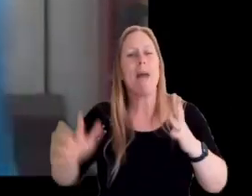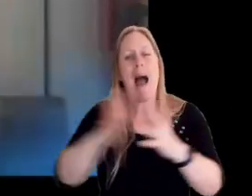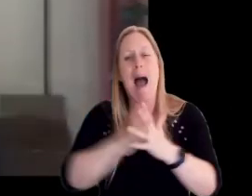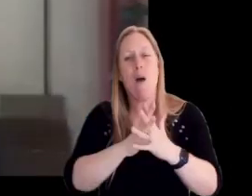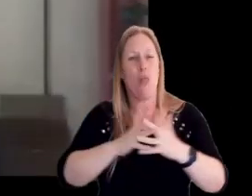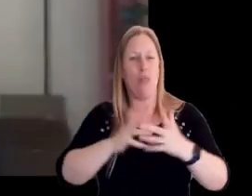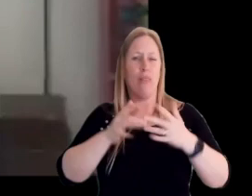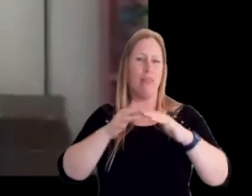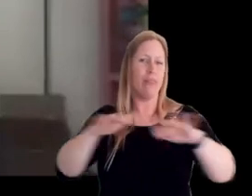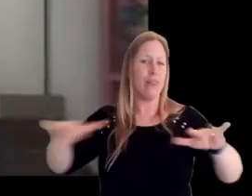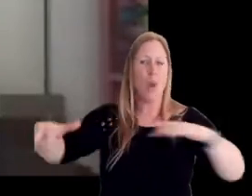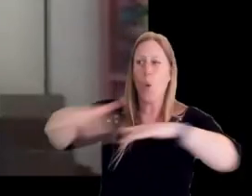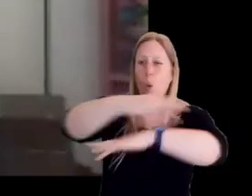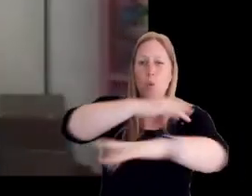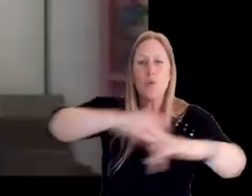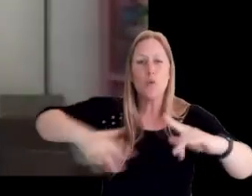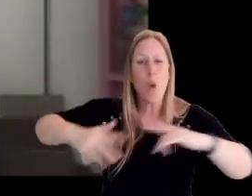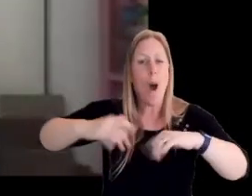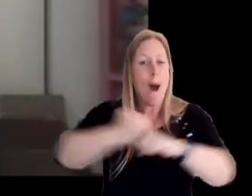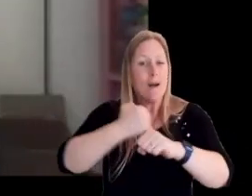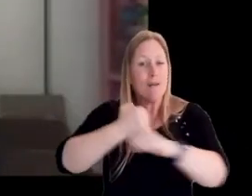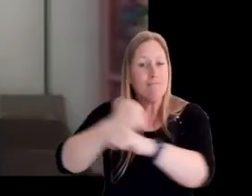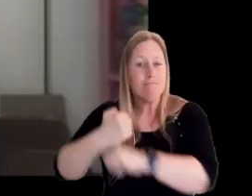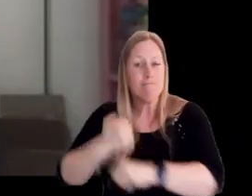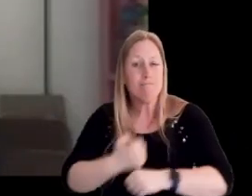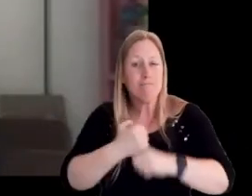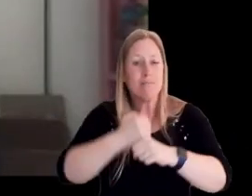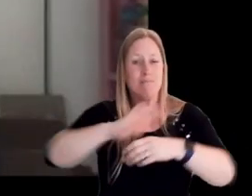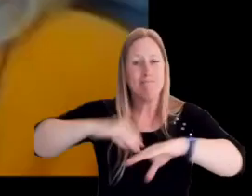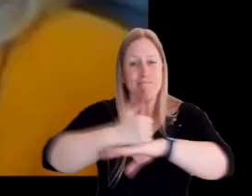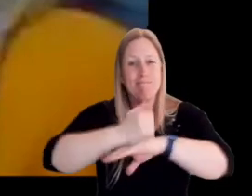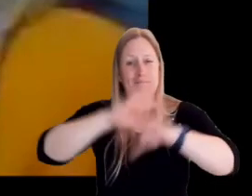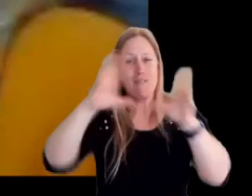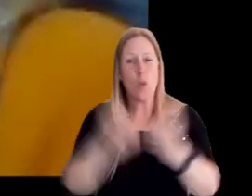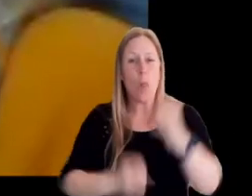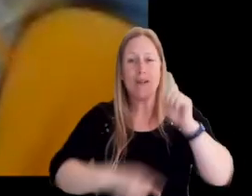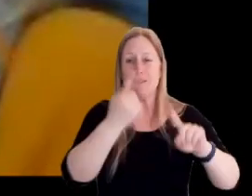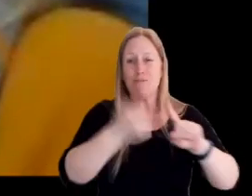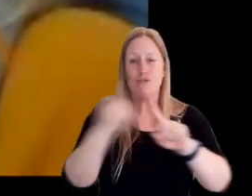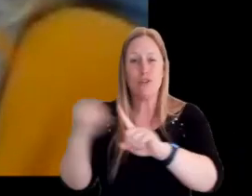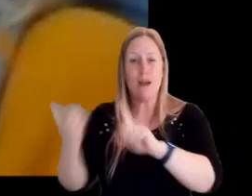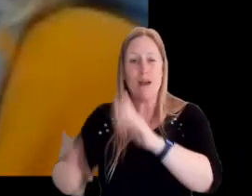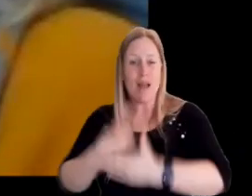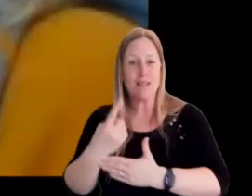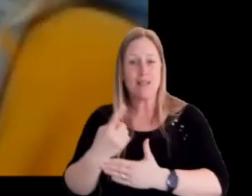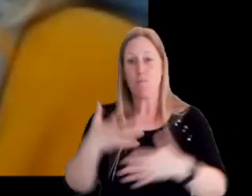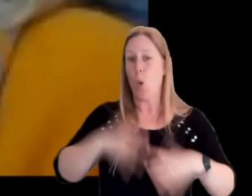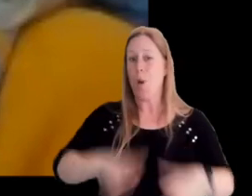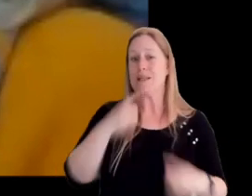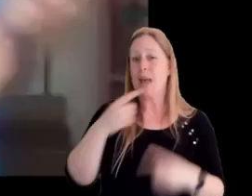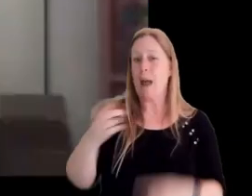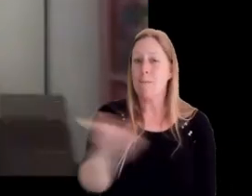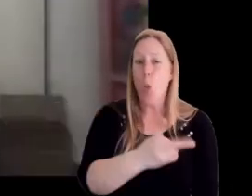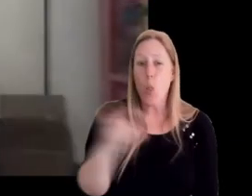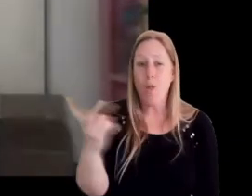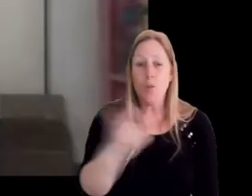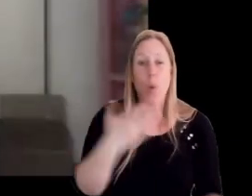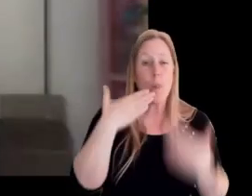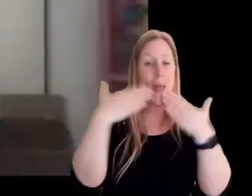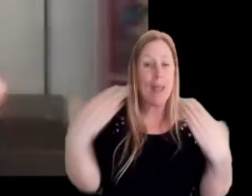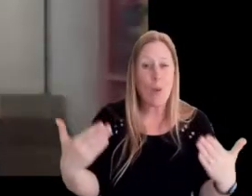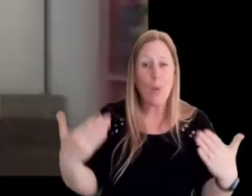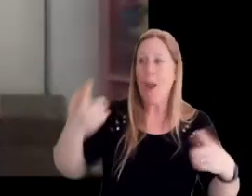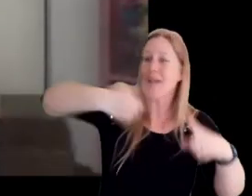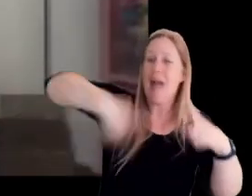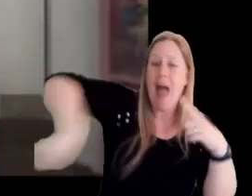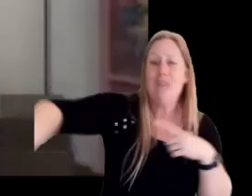all of the people behind the scenes who are making this and all of the other events happen. And I just want to say to both of you, Marion and Lucy,